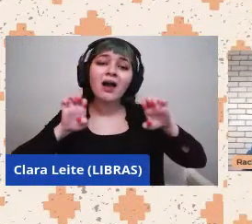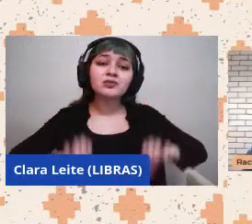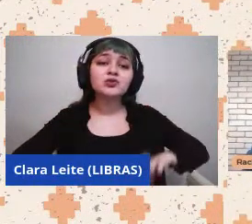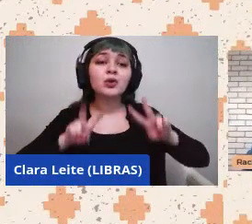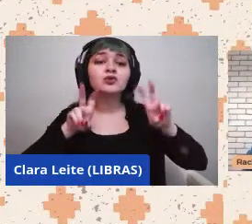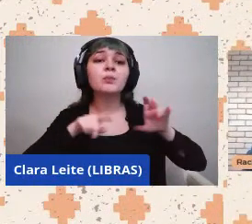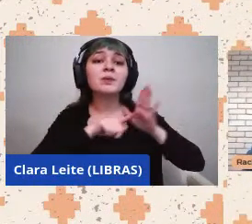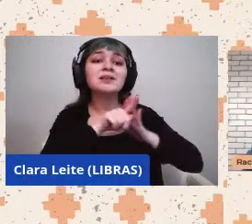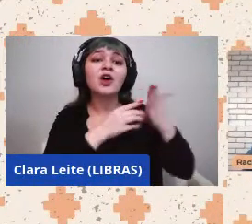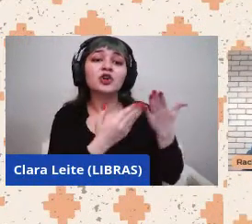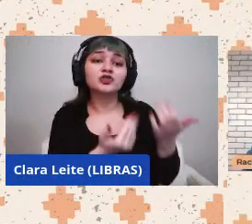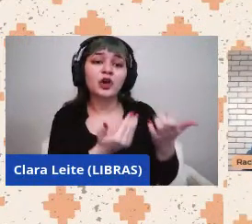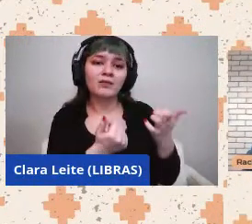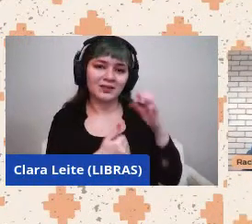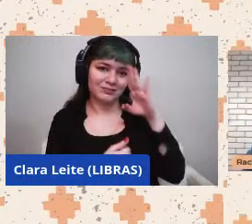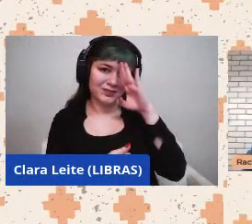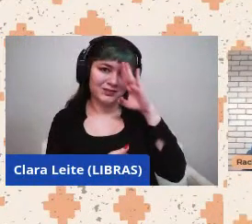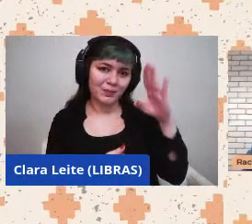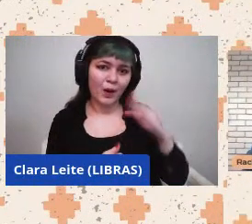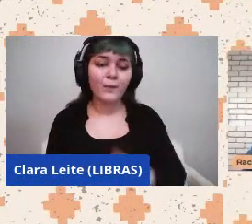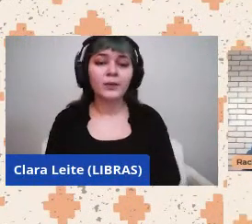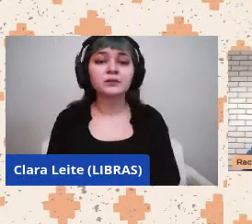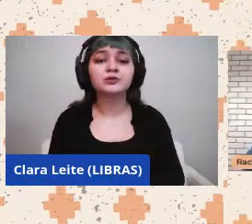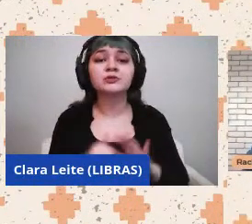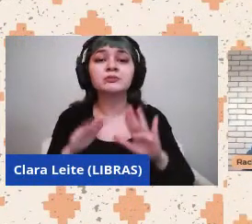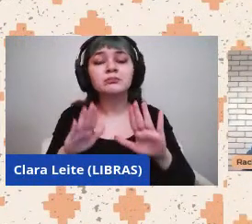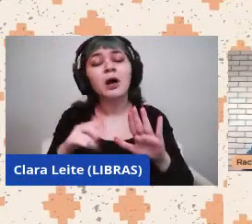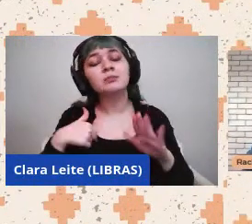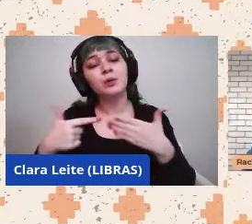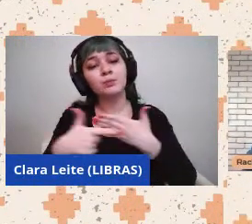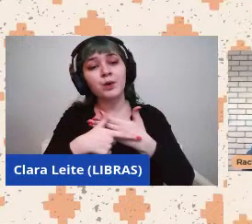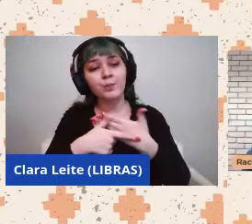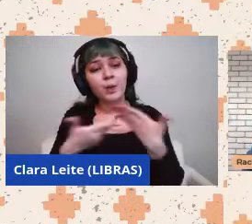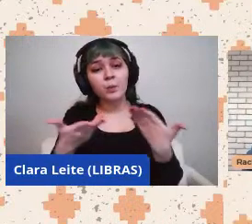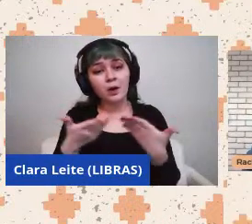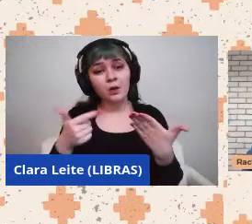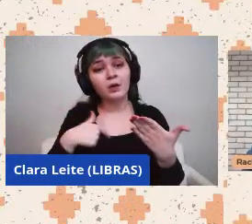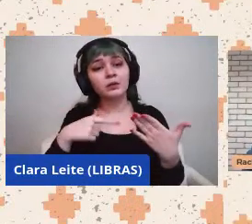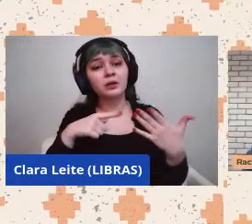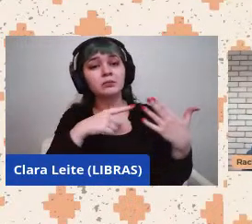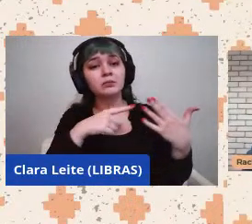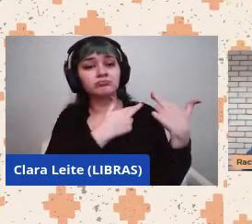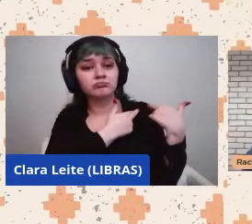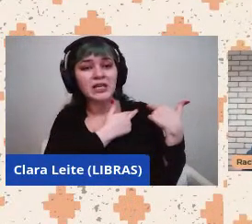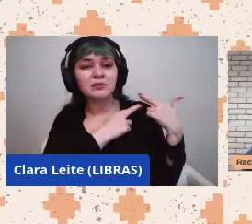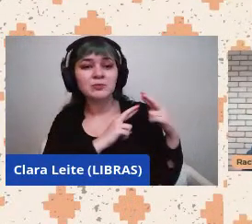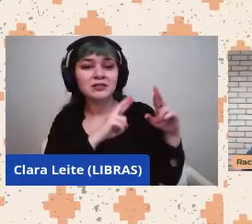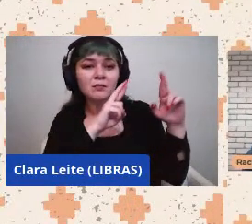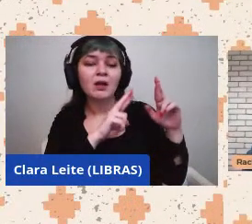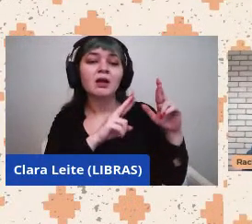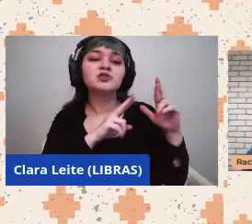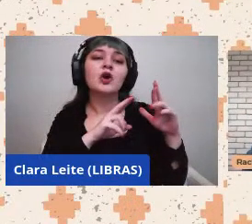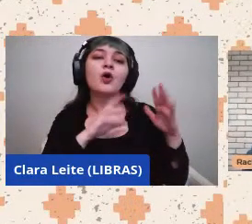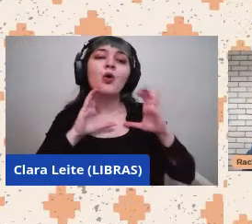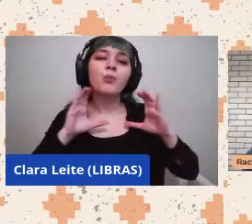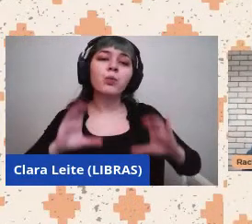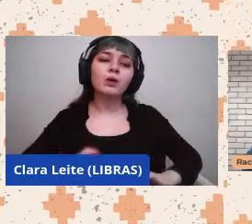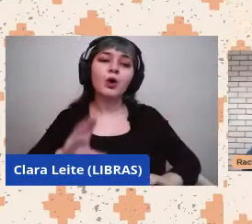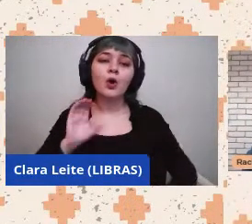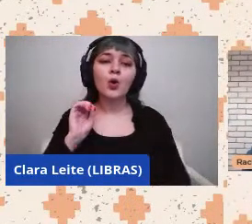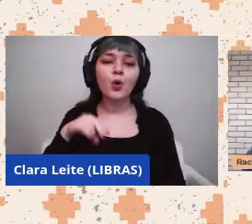research particularly. But also in my current role, I'm responsible to some extent for ethical conduct in